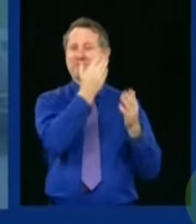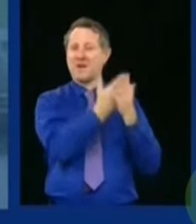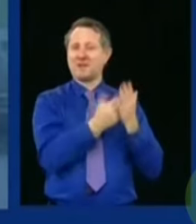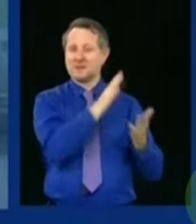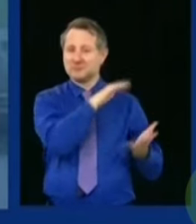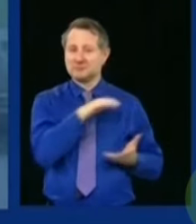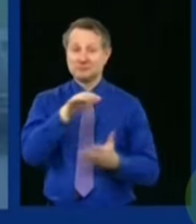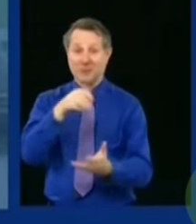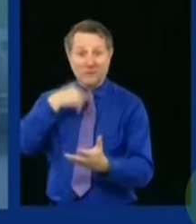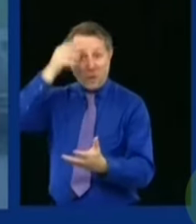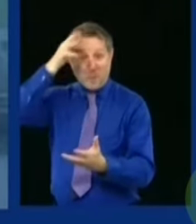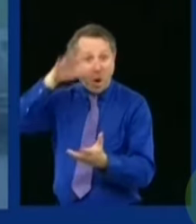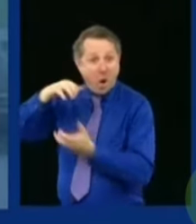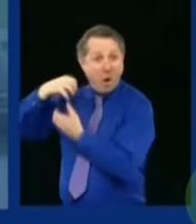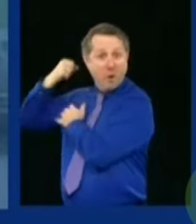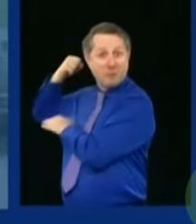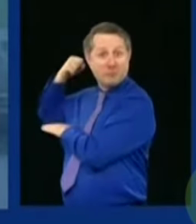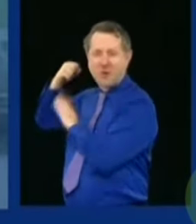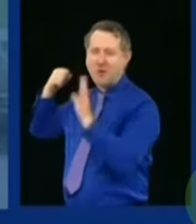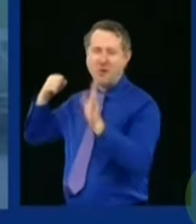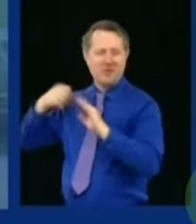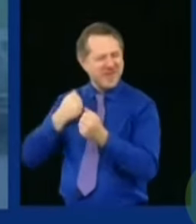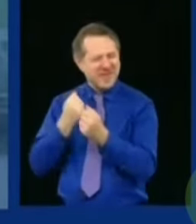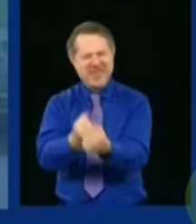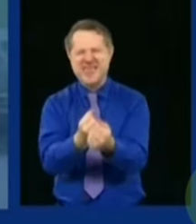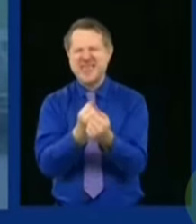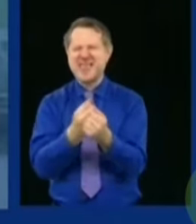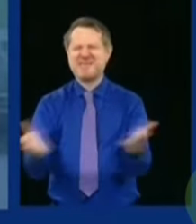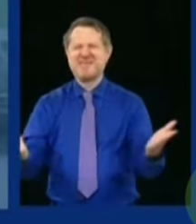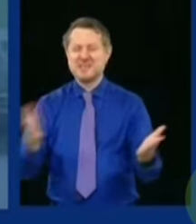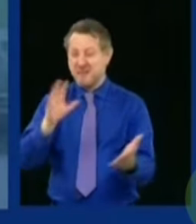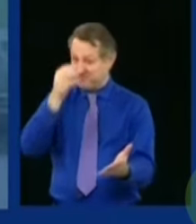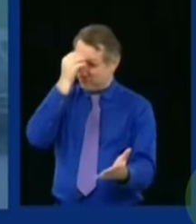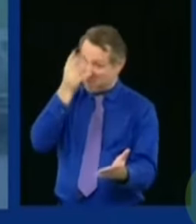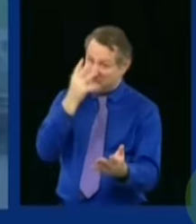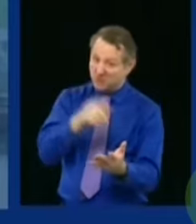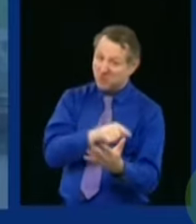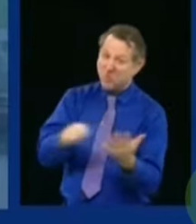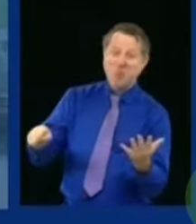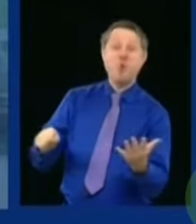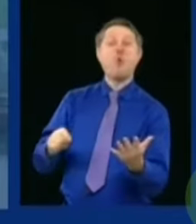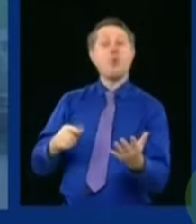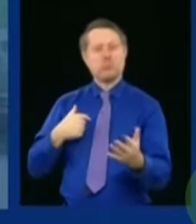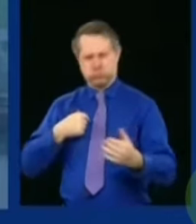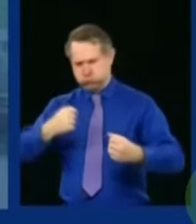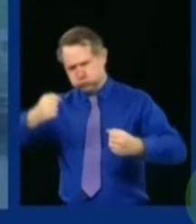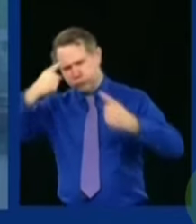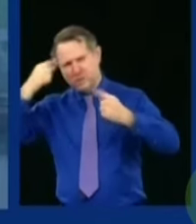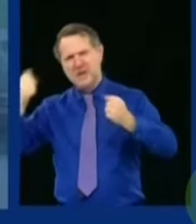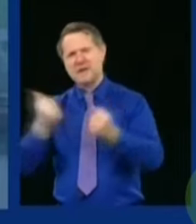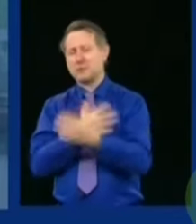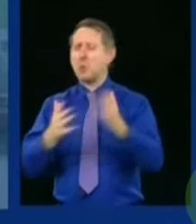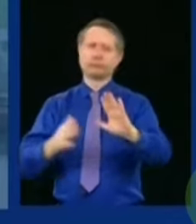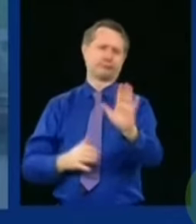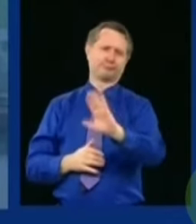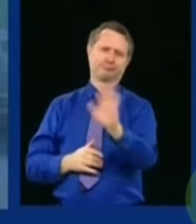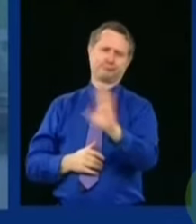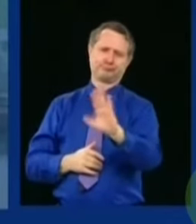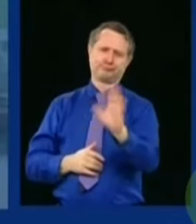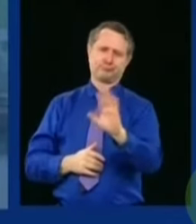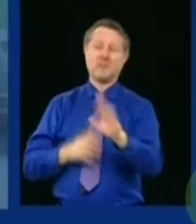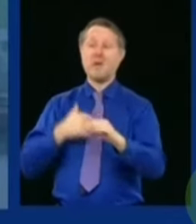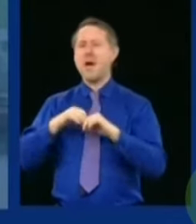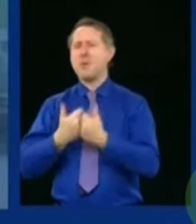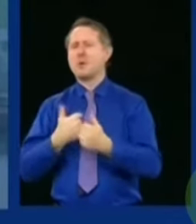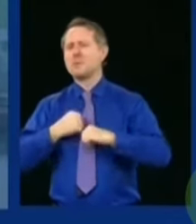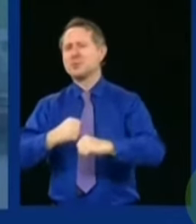we don't know yet. And how do you protect yourself from those things? Just be cautious, be diligent.